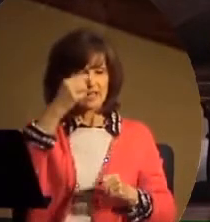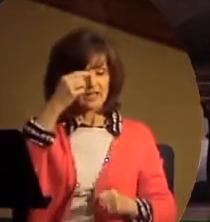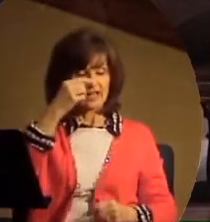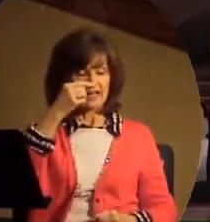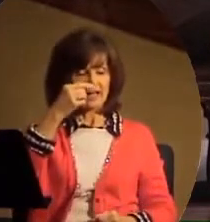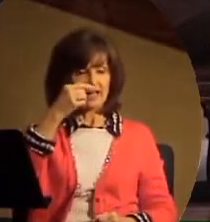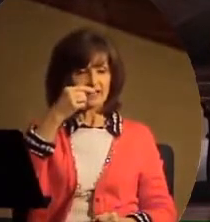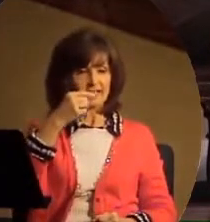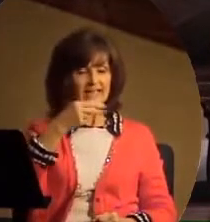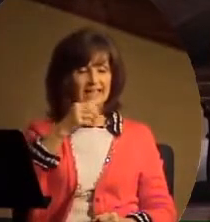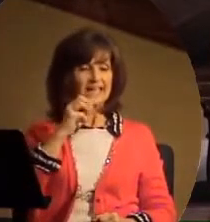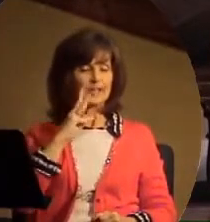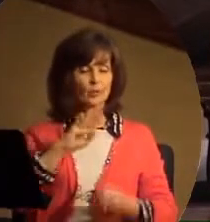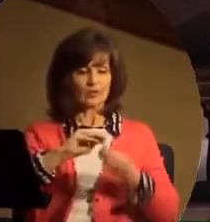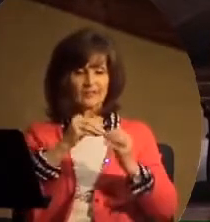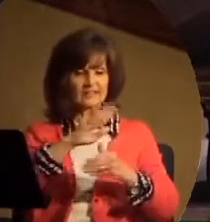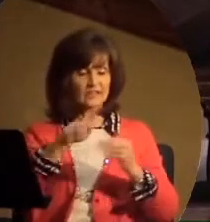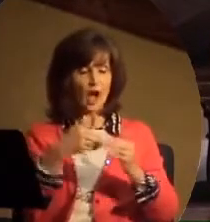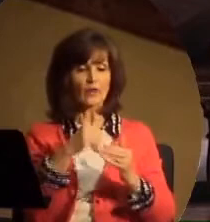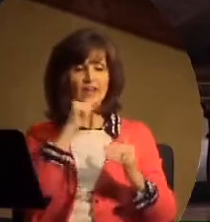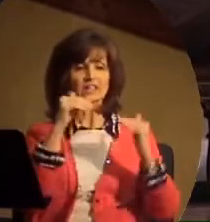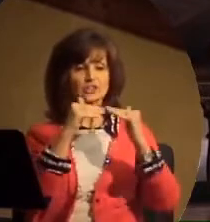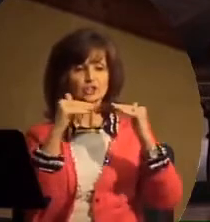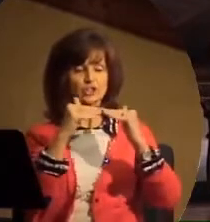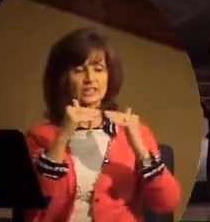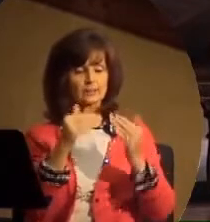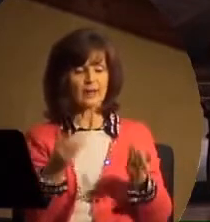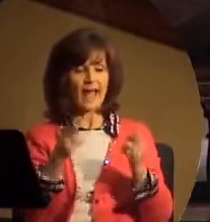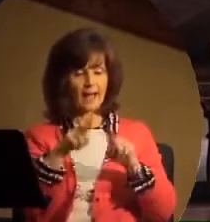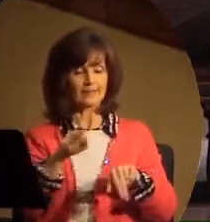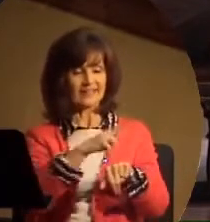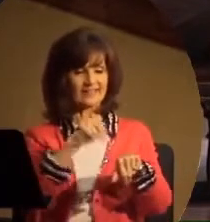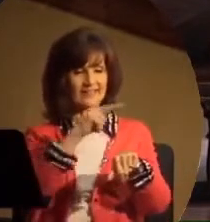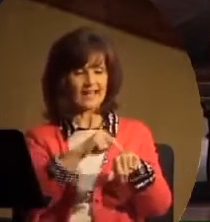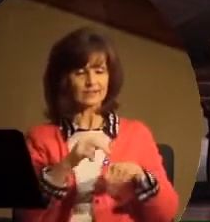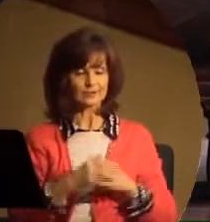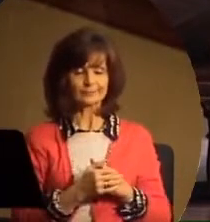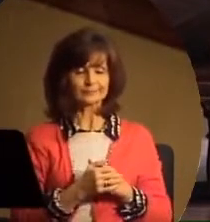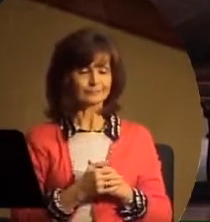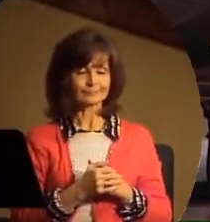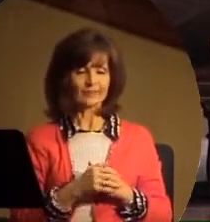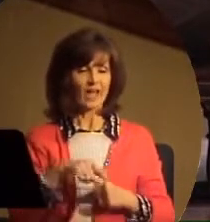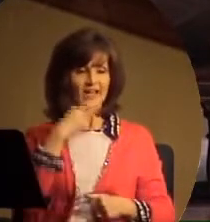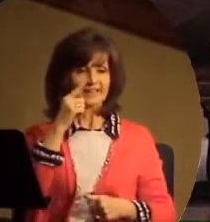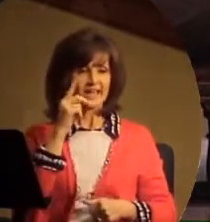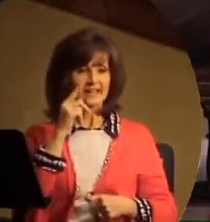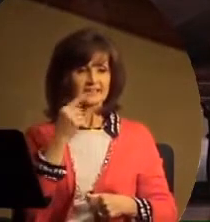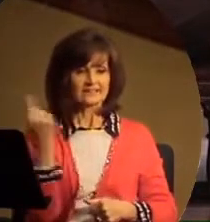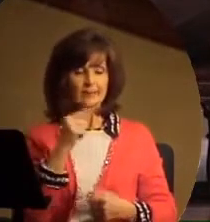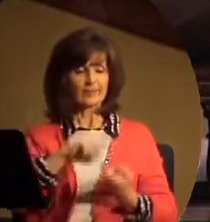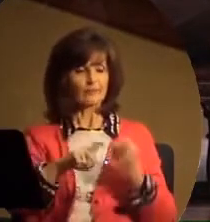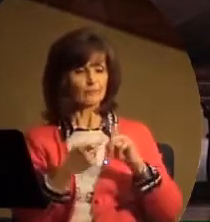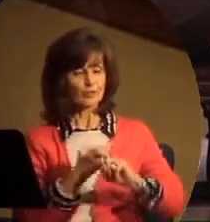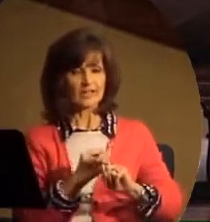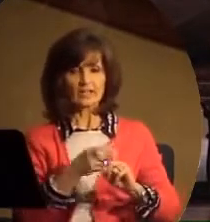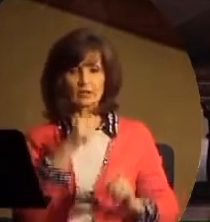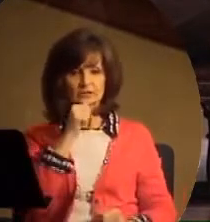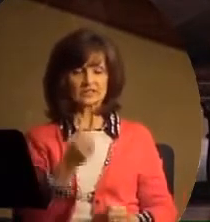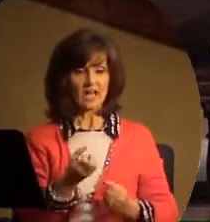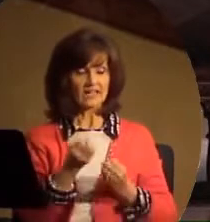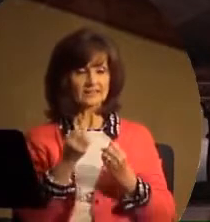he will correct all the injustices going on in our nation. Well, I will tell you something, friend. There's